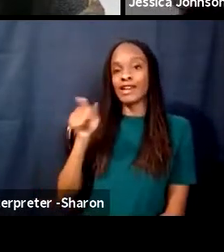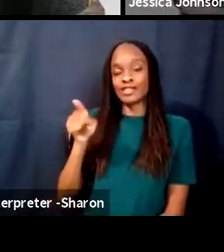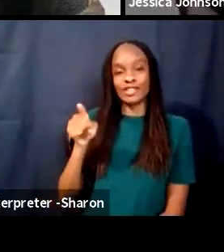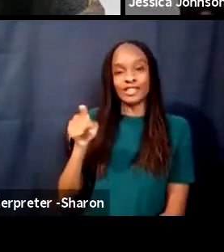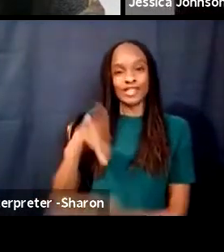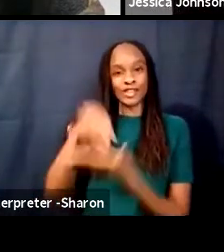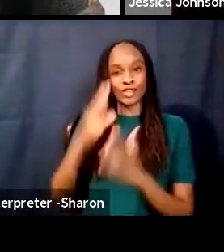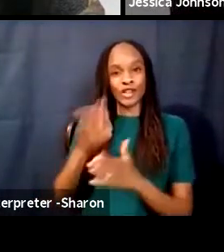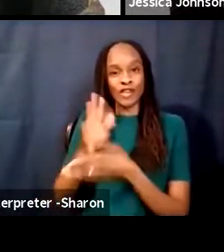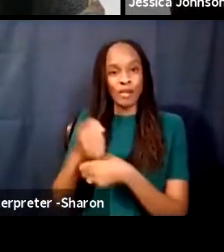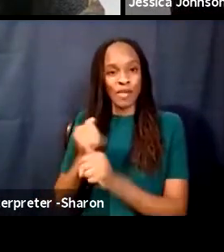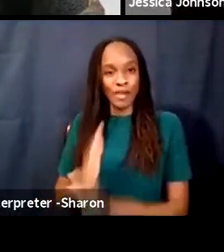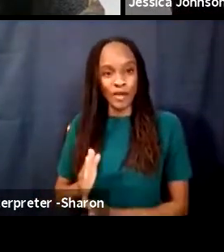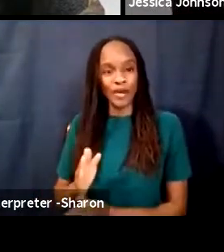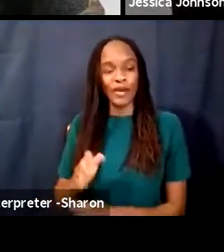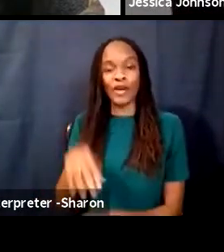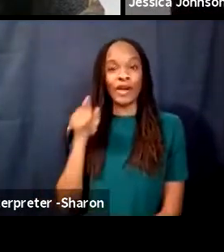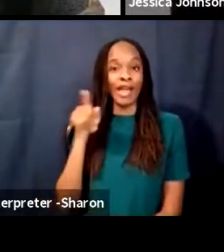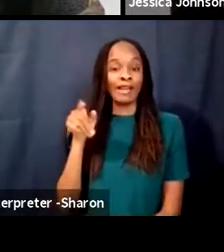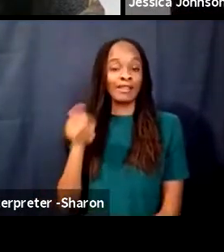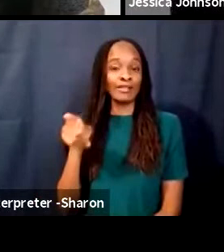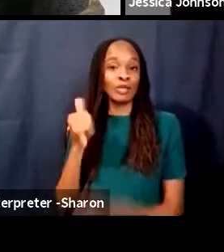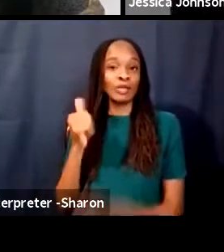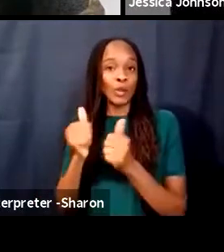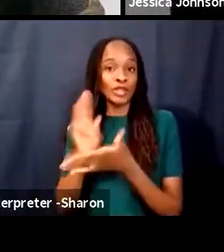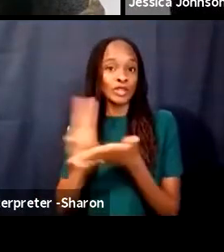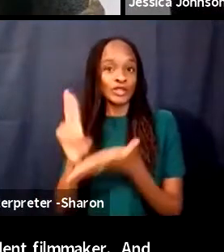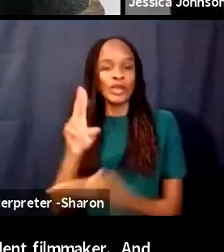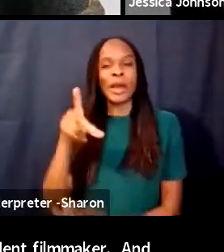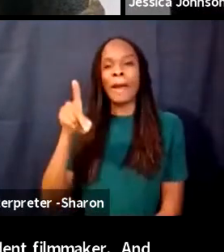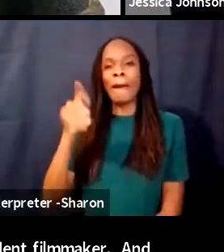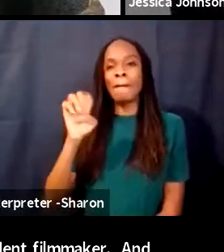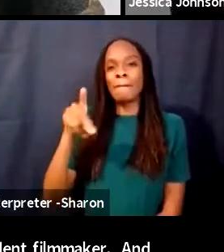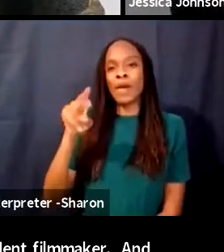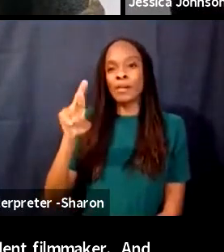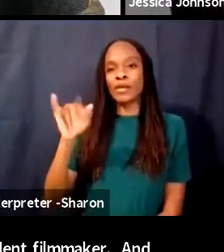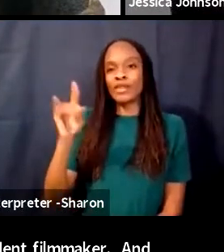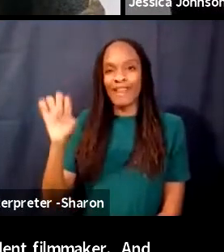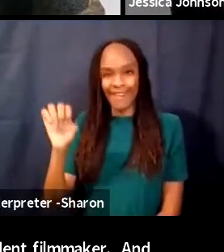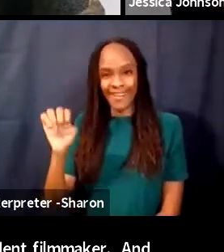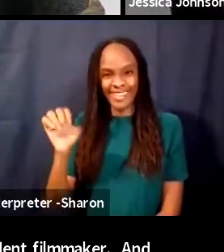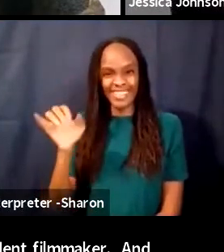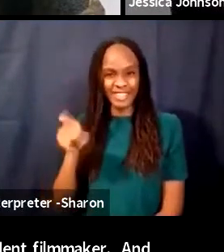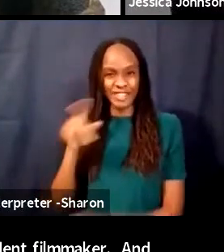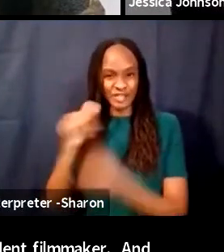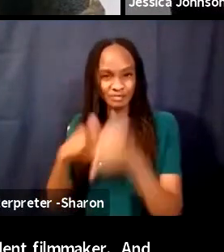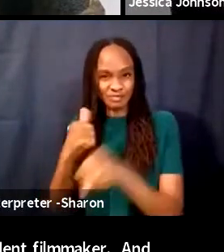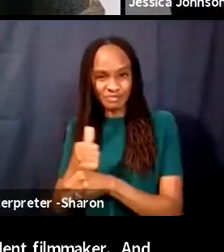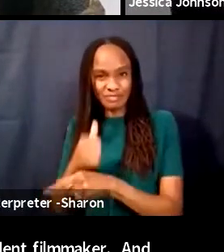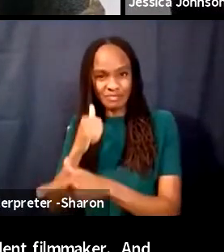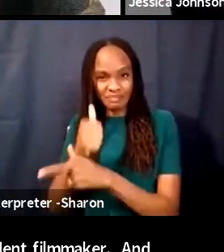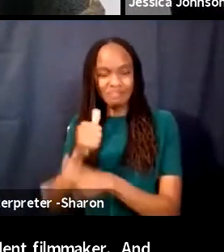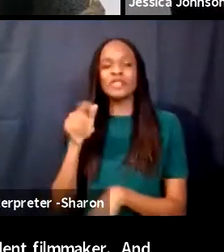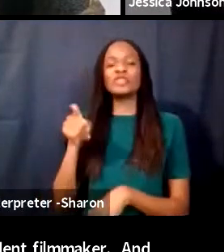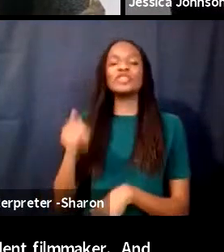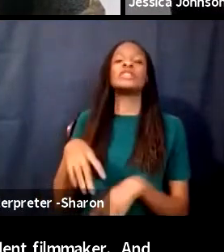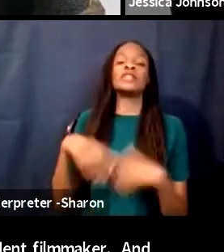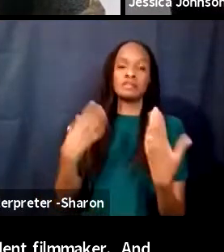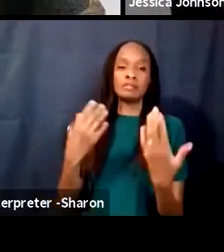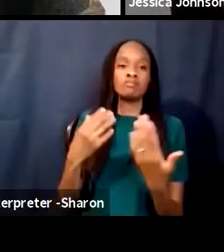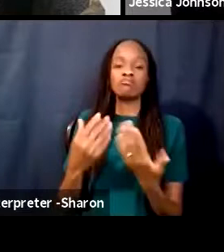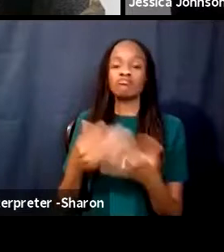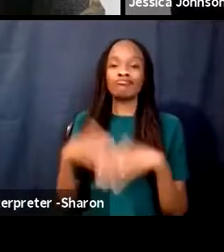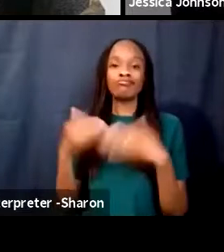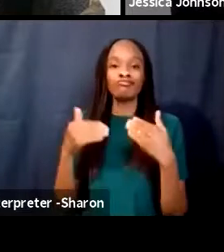and Jessica at Pepperdine, her alma mater, she went ahead and produced a student film and